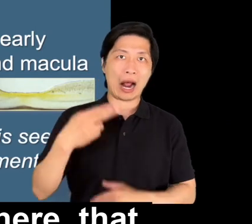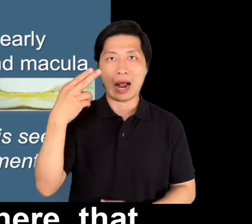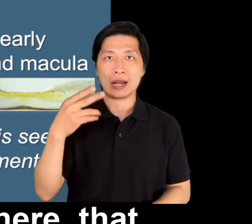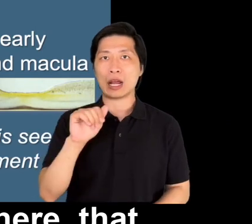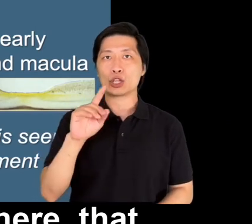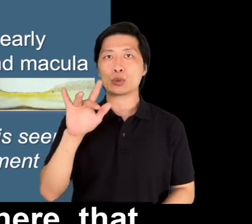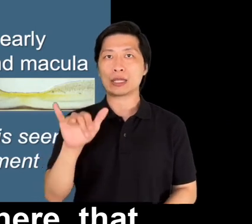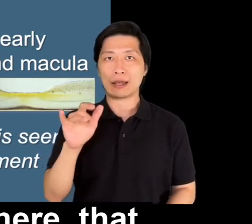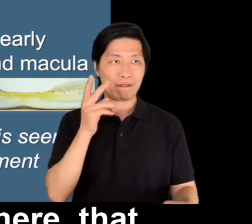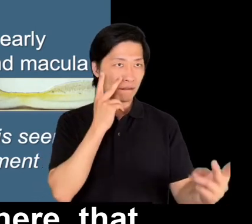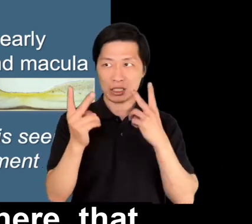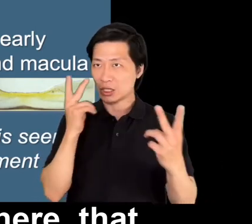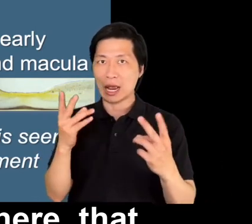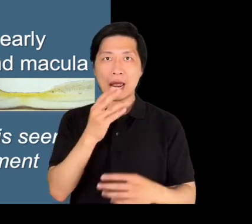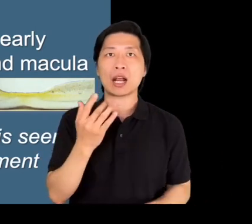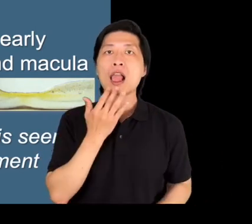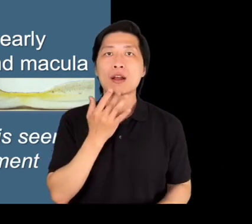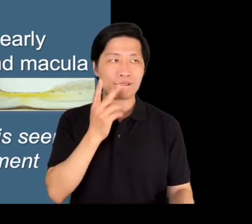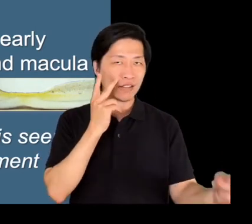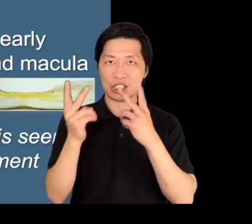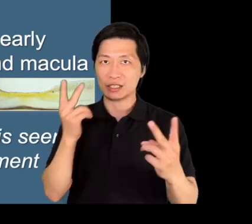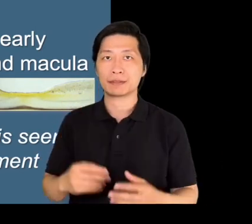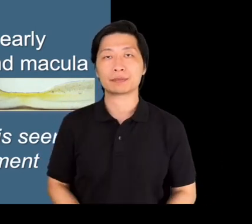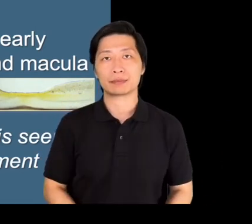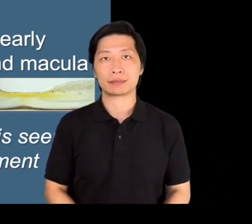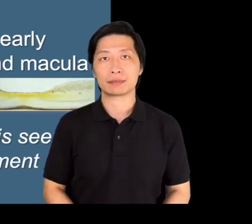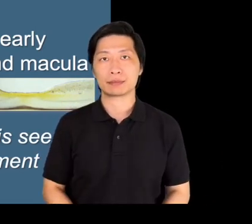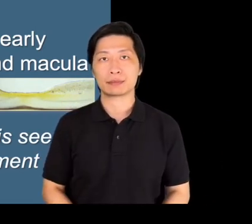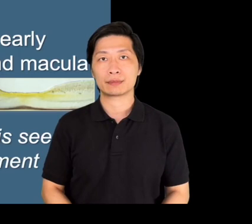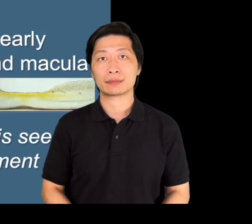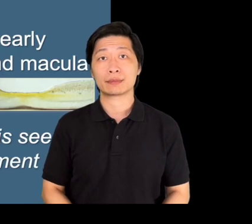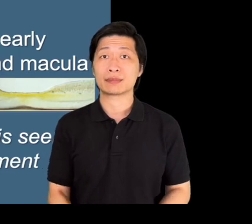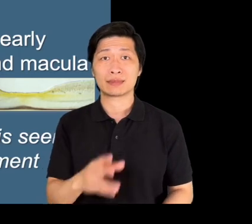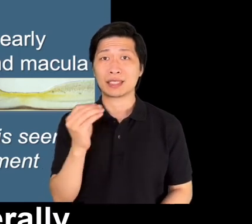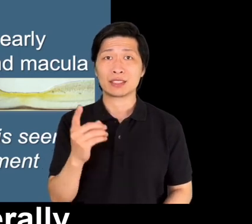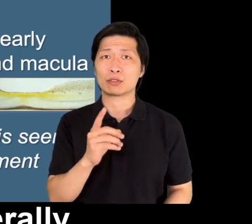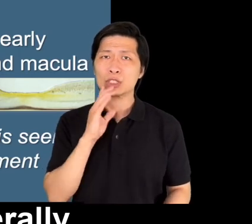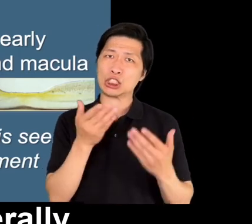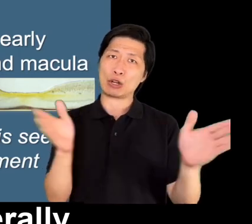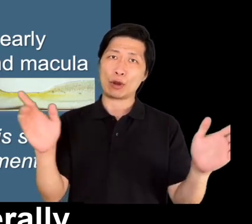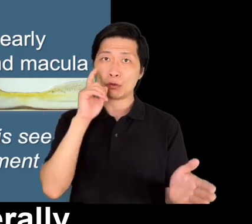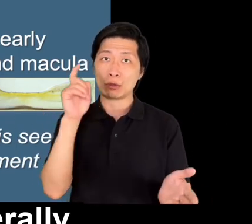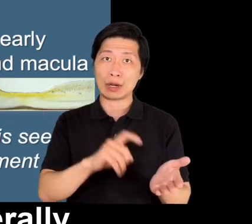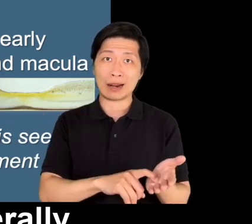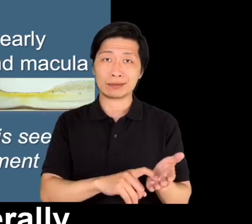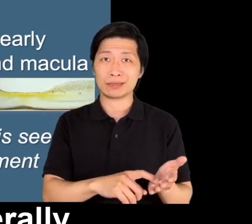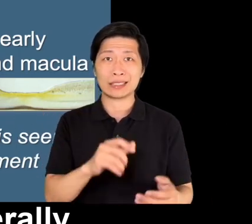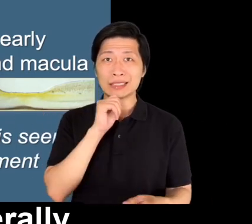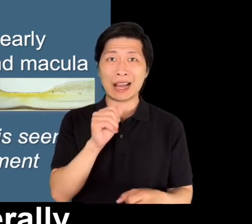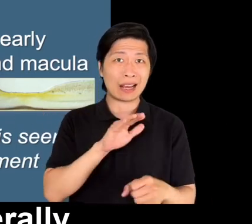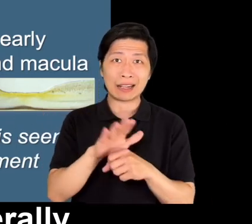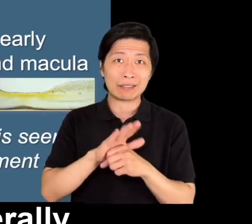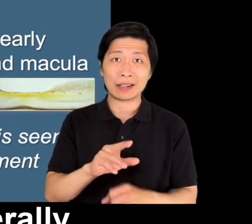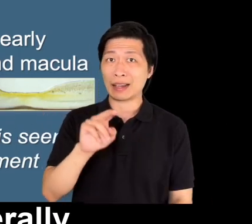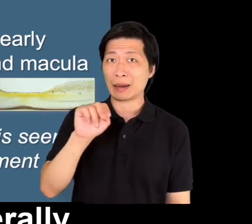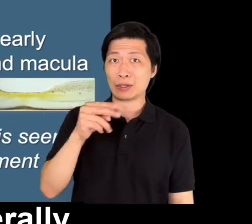vision. And it is generally recognized that a lack of non-human primate models is a